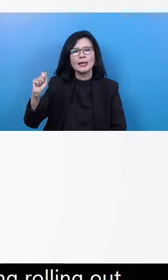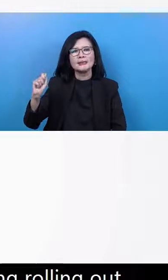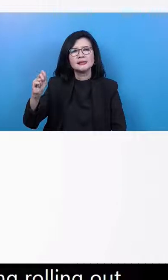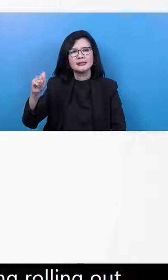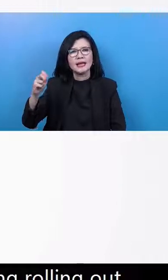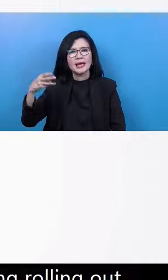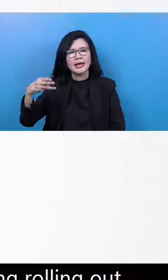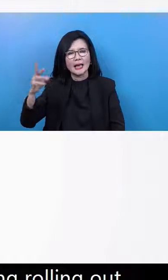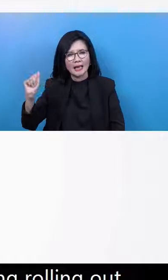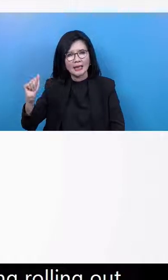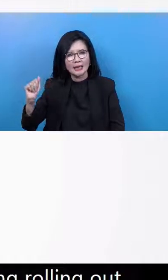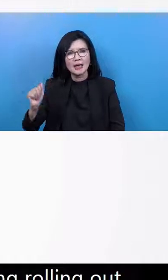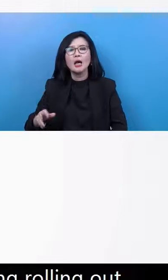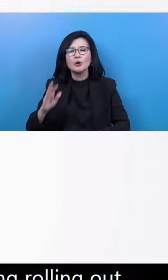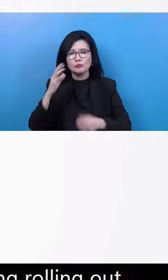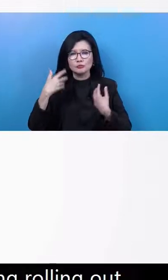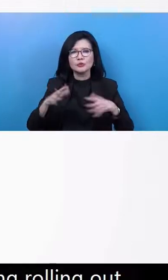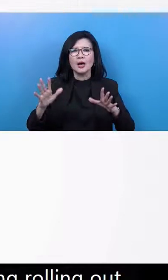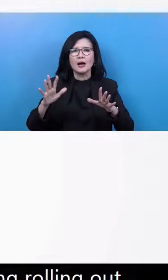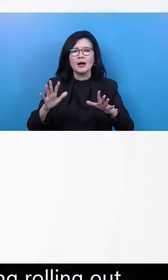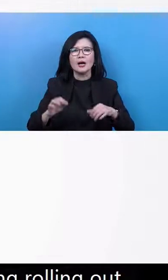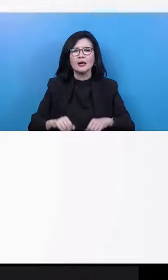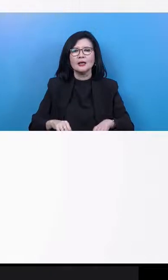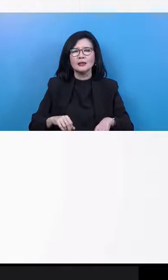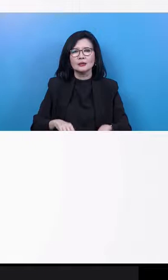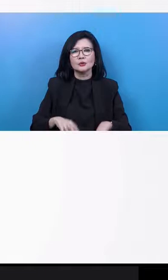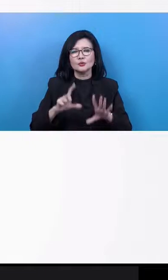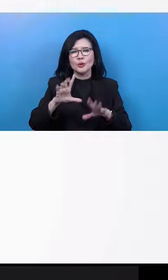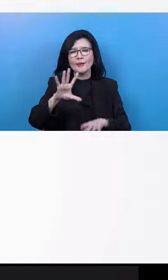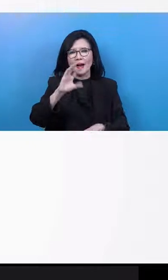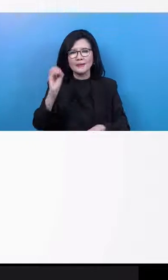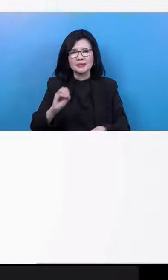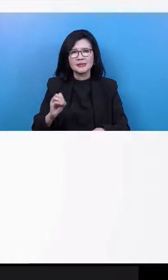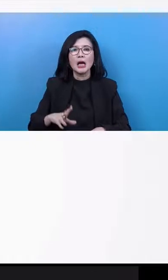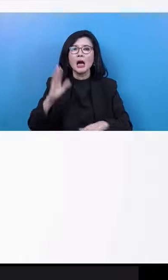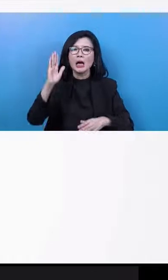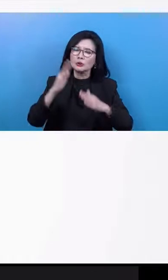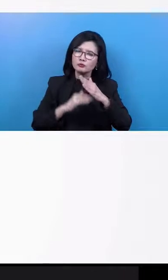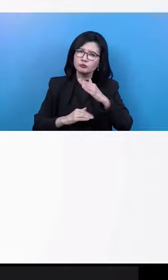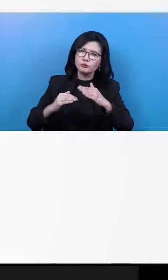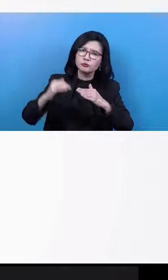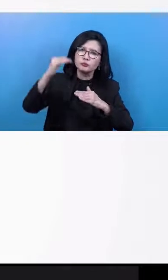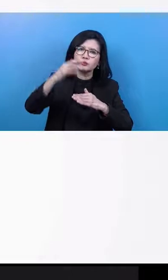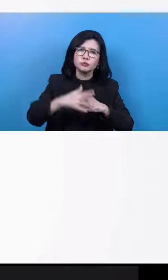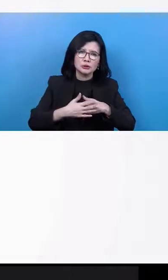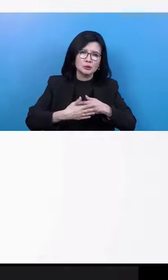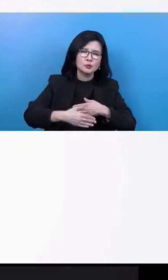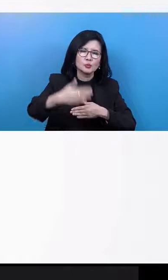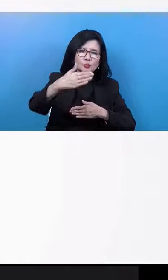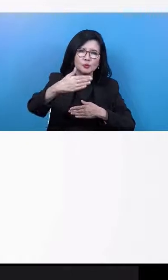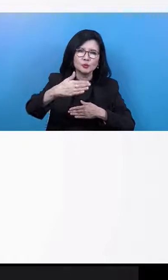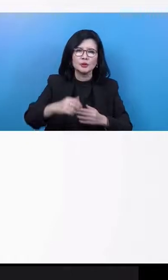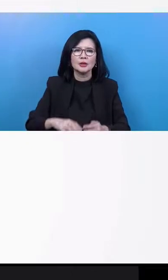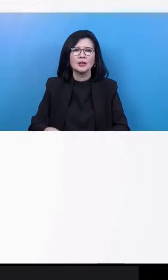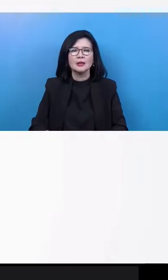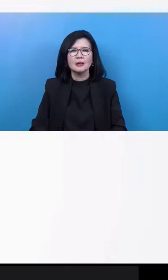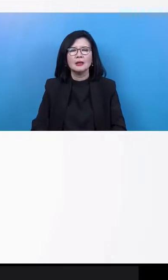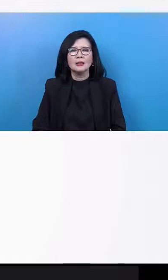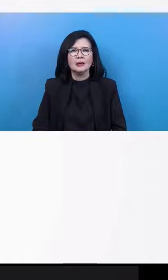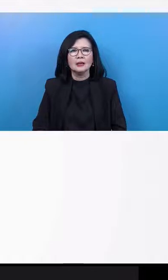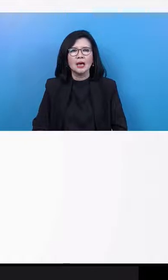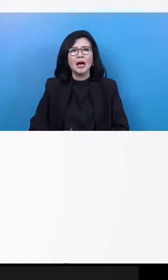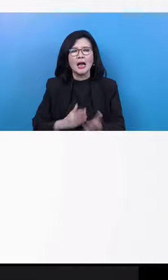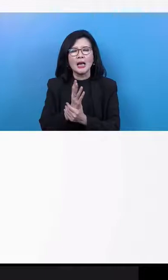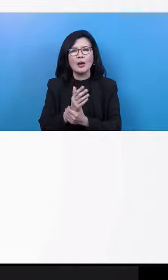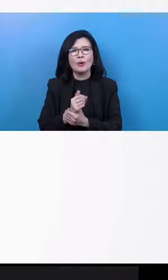booster vaccination will be further improved, notably through the use of the COVID-19 ASEAN Response Fund. So in